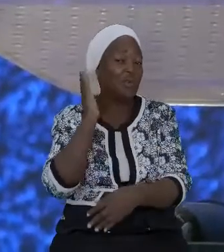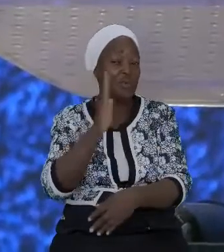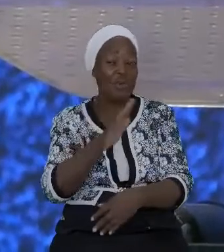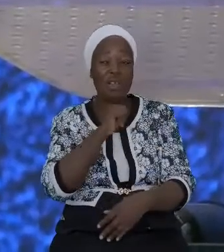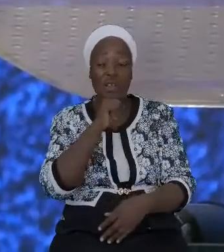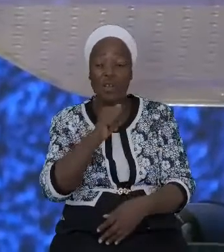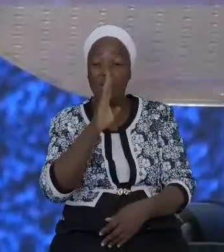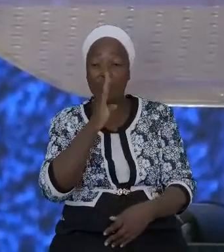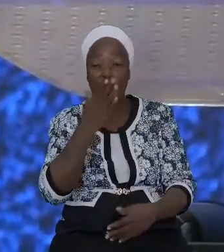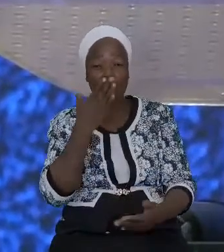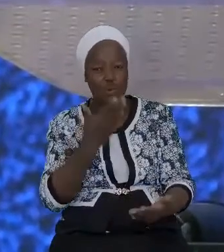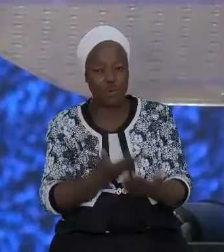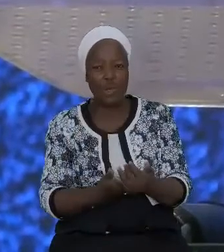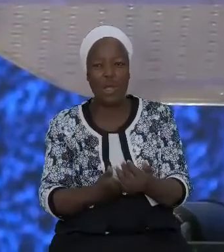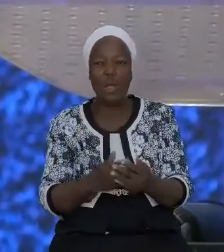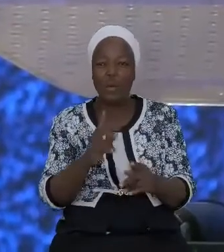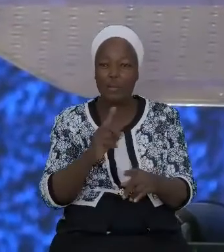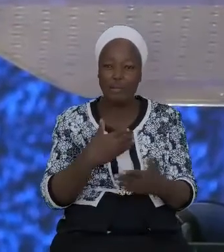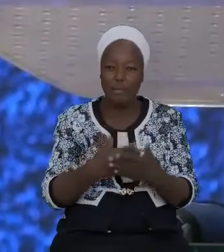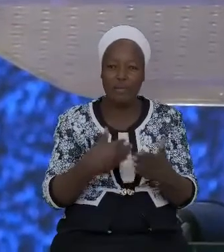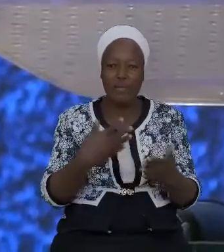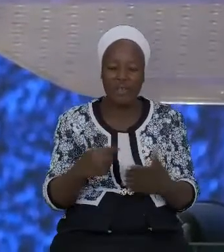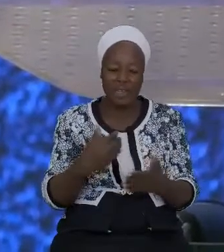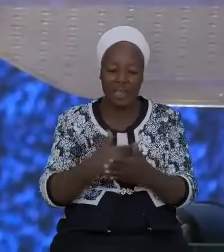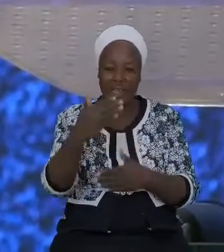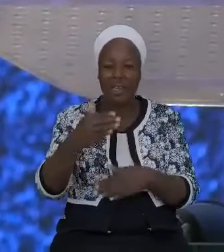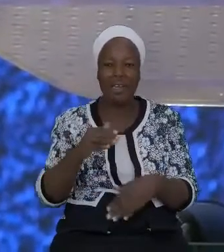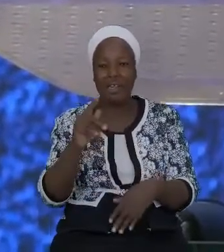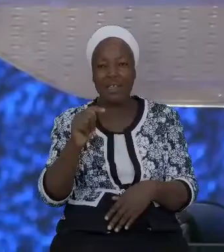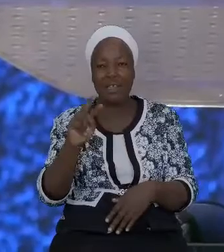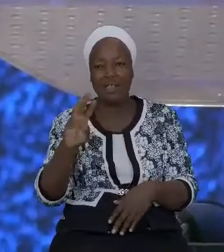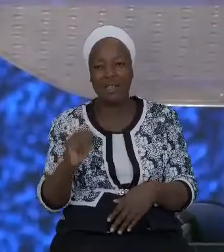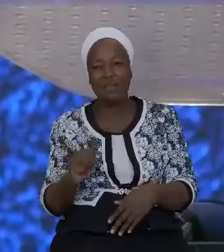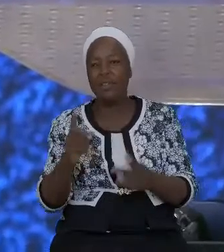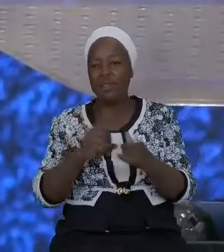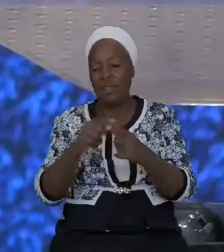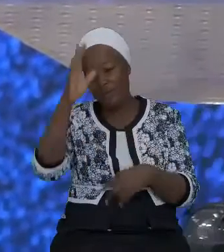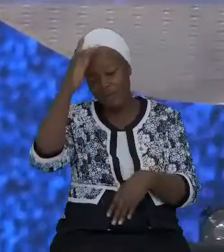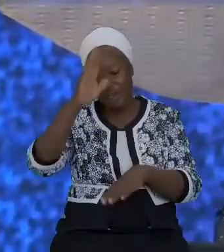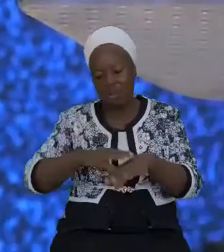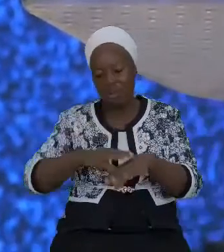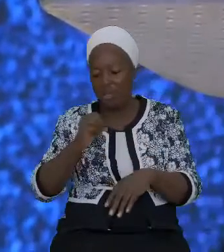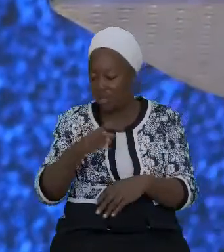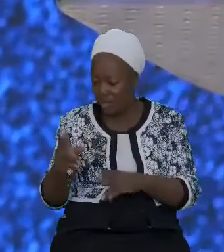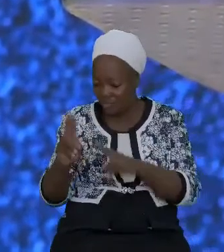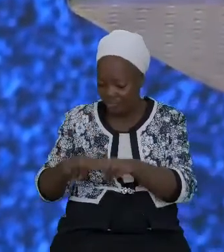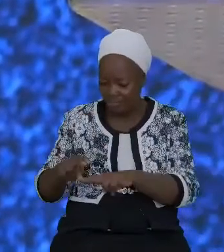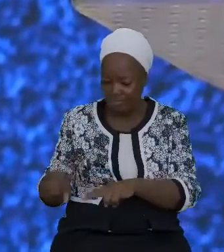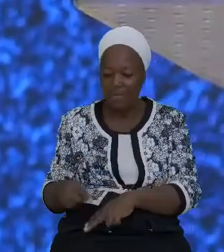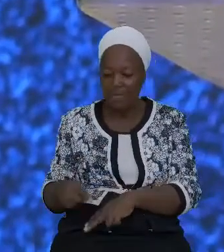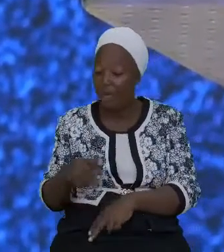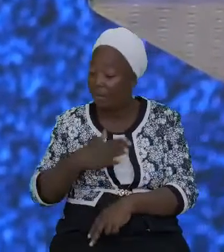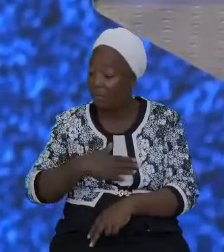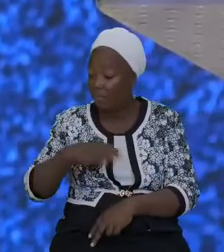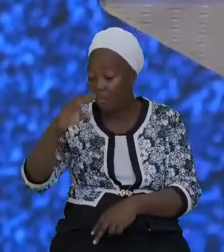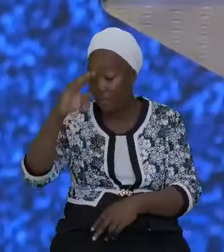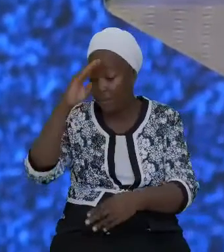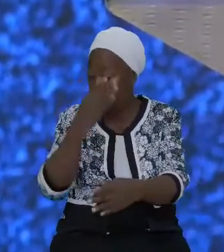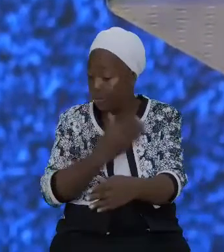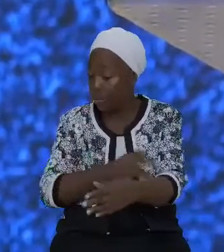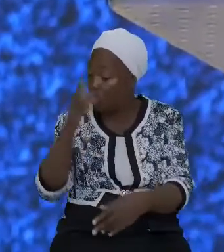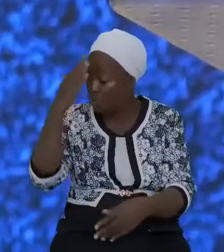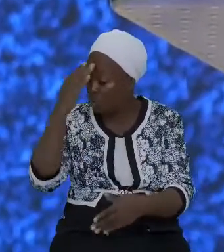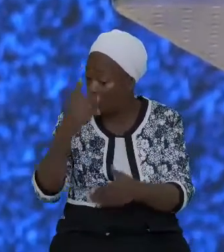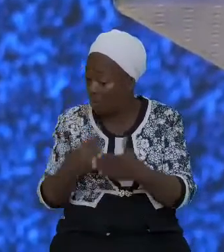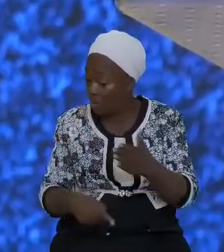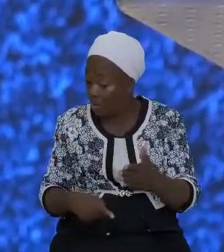term, my father called me and sat me down and said, my son, you know what? I didn't have